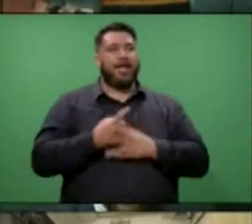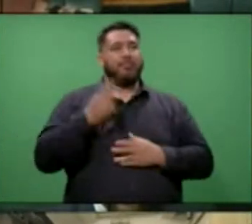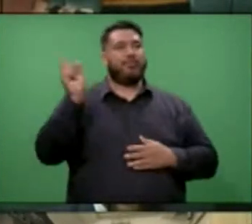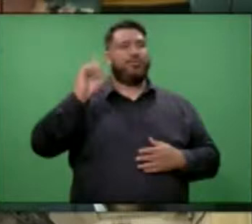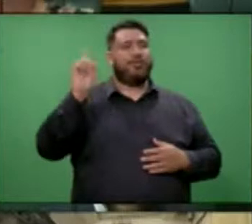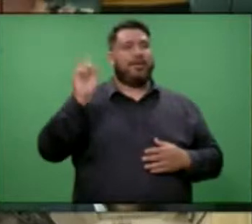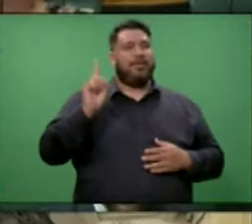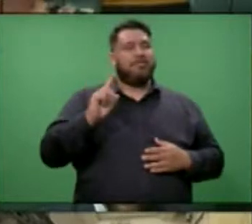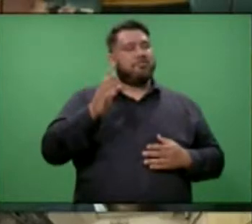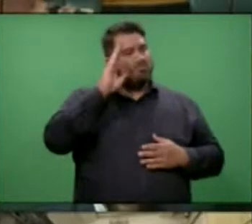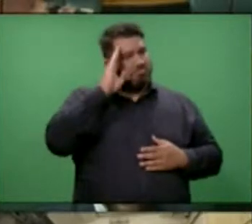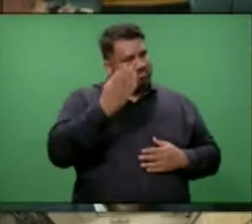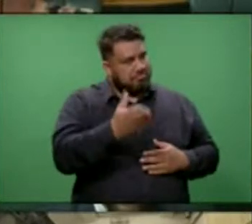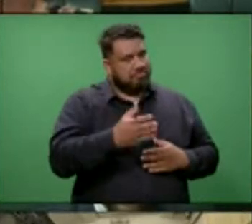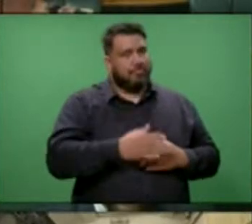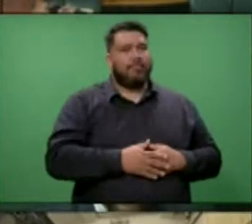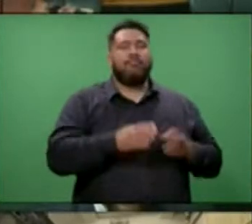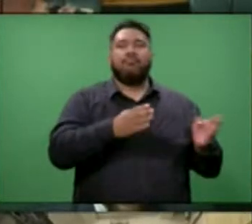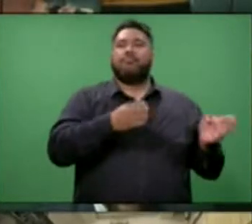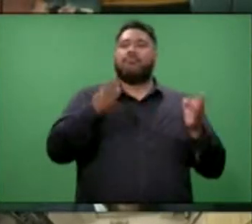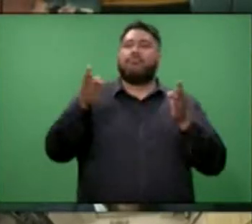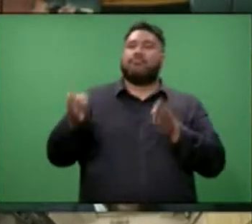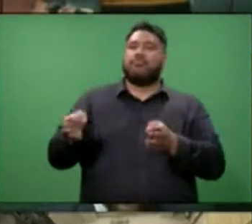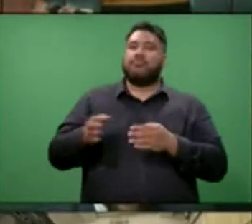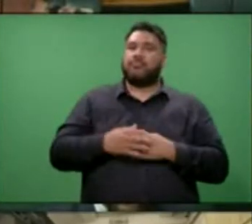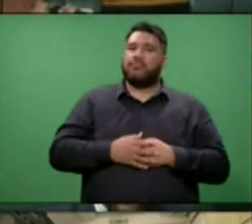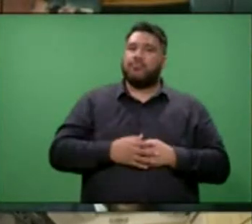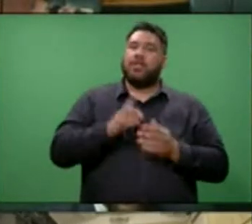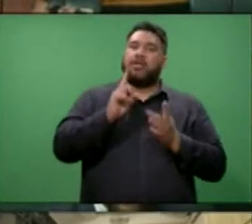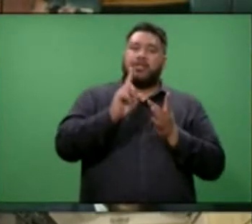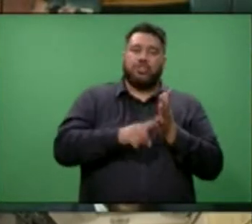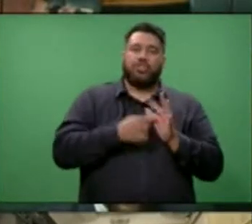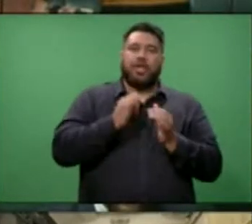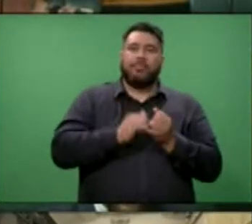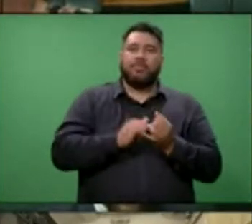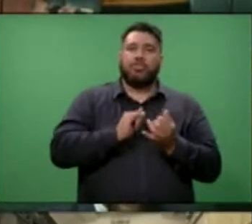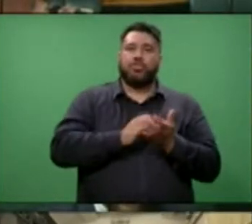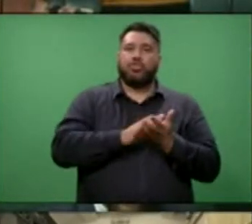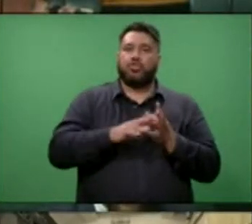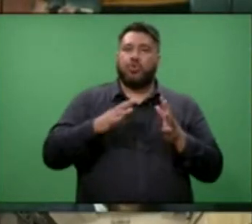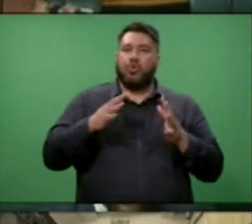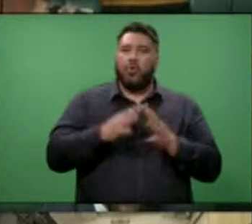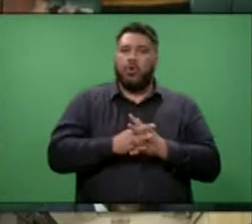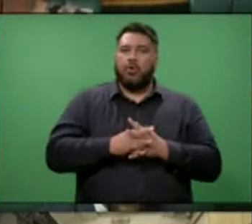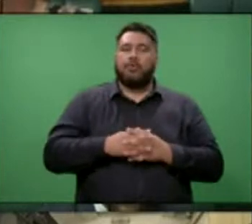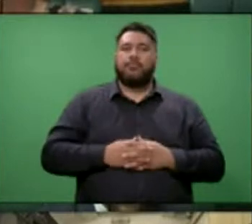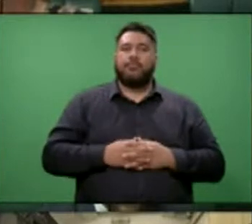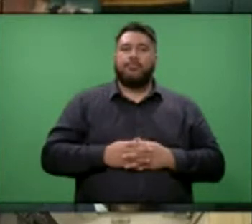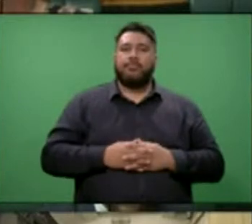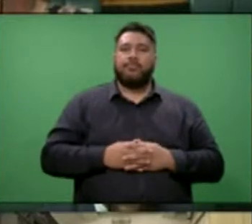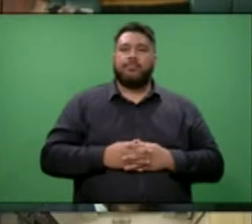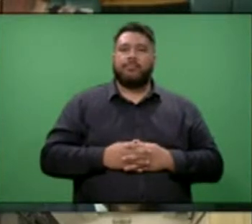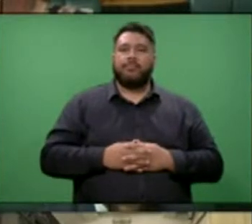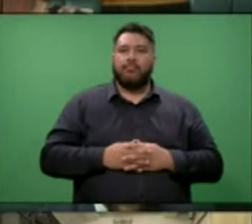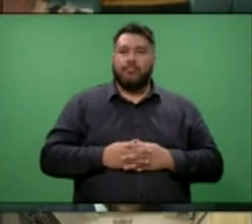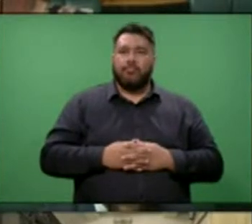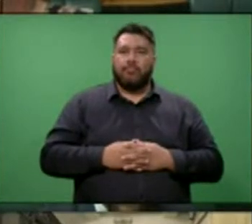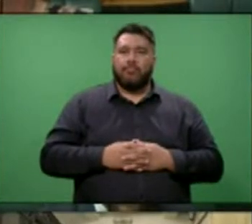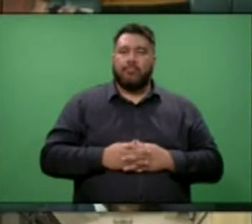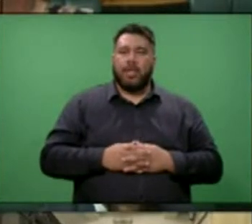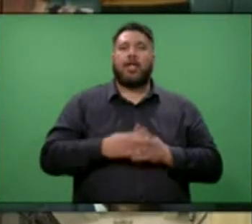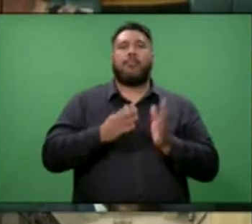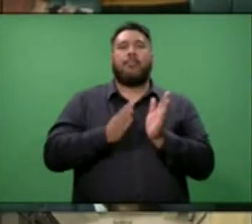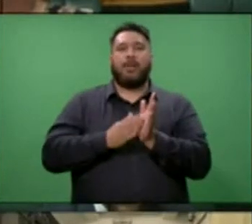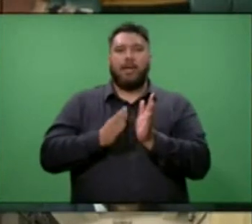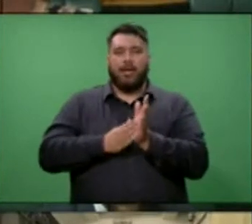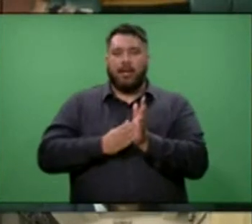James Shaw, me te tuahine Honourable Manama Davidson, tēnā rā kaurua, ngā kai arahi o te rōpū kākariki, kua